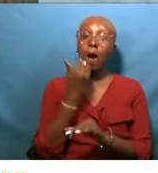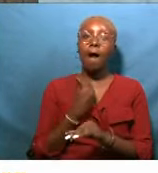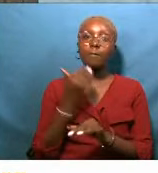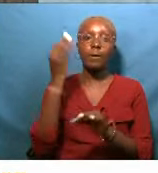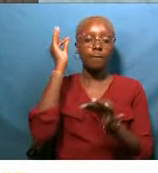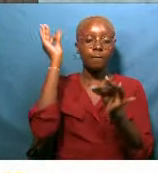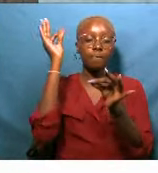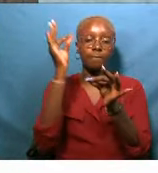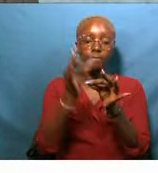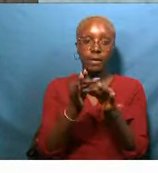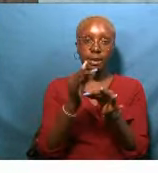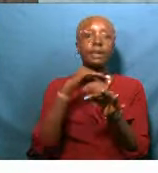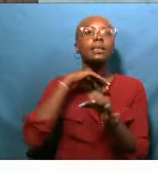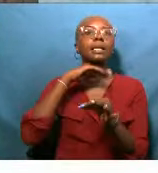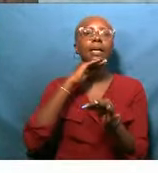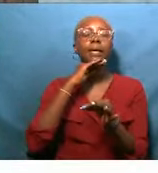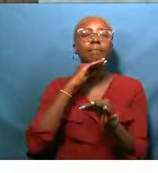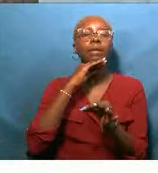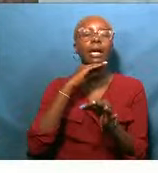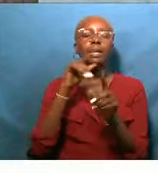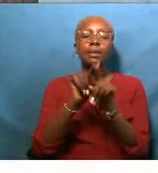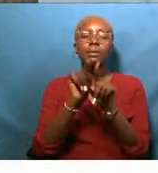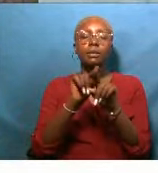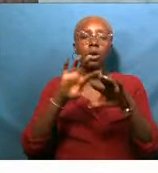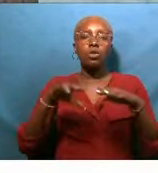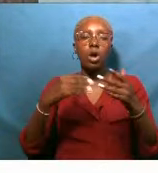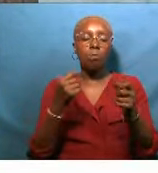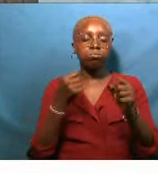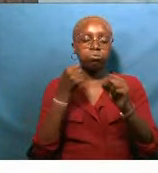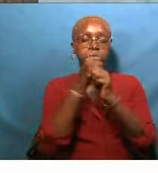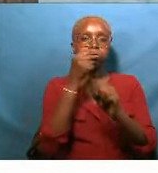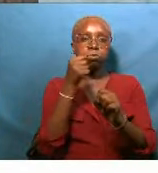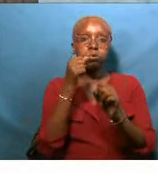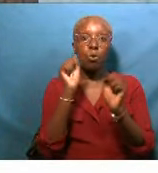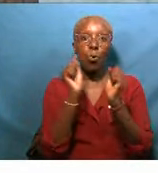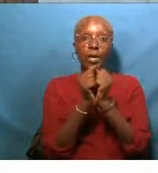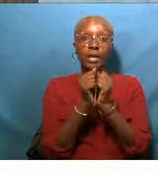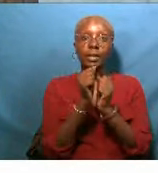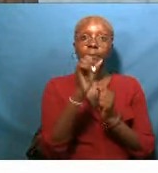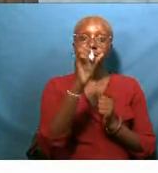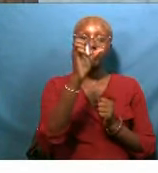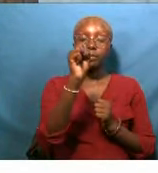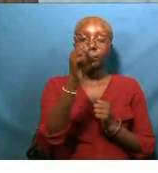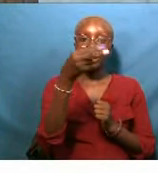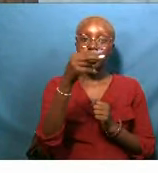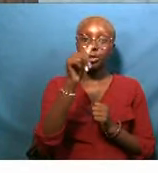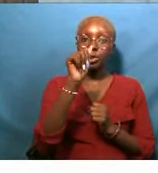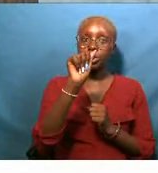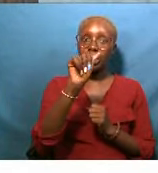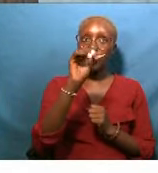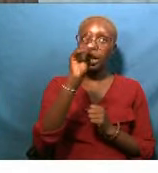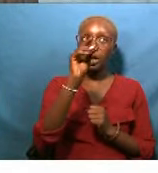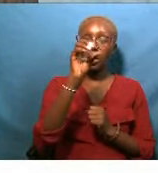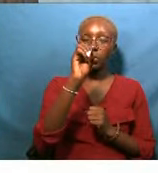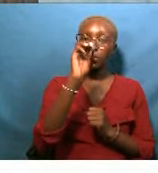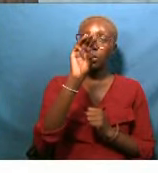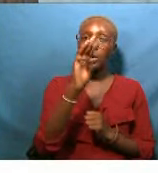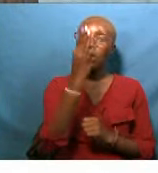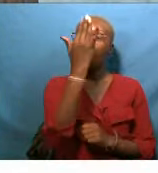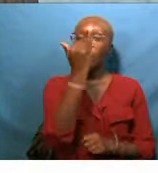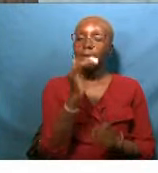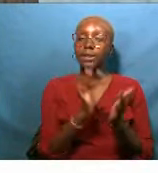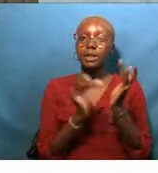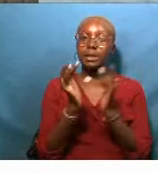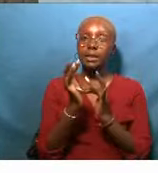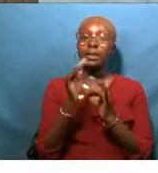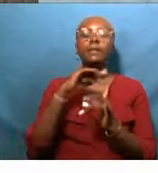struck, because Christ was the one who took death on a cross for us, and he rose again, and